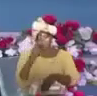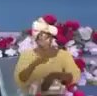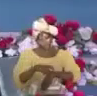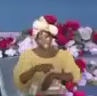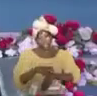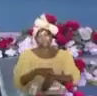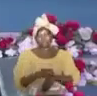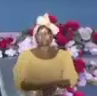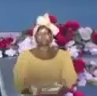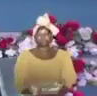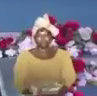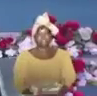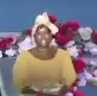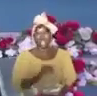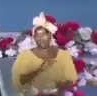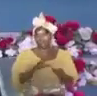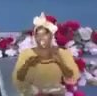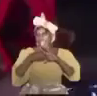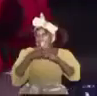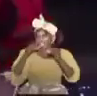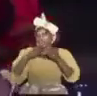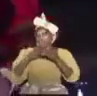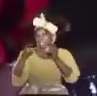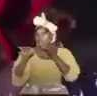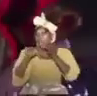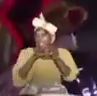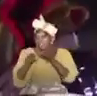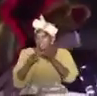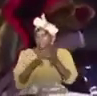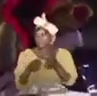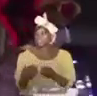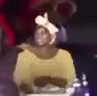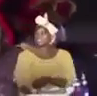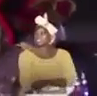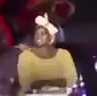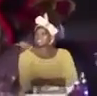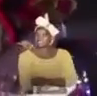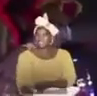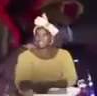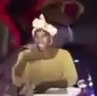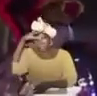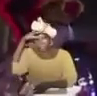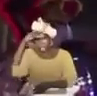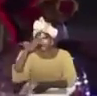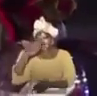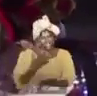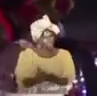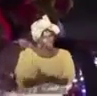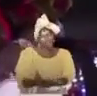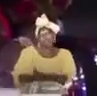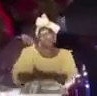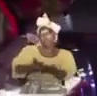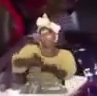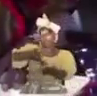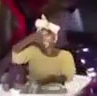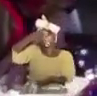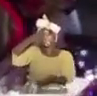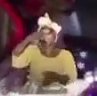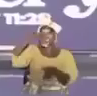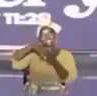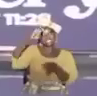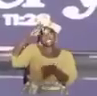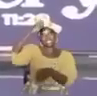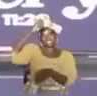just recite for you the story. So here is a man, the Bible says, who was the richest man within the East in the